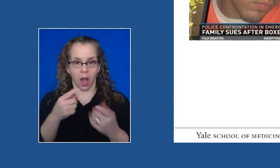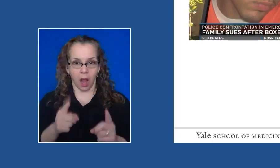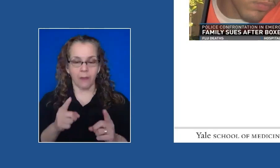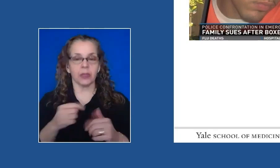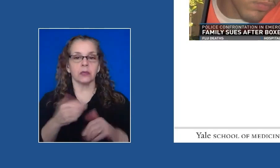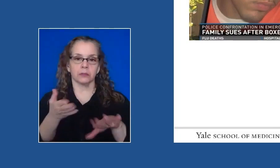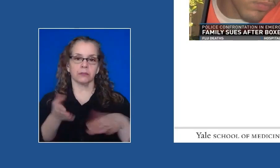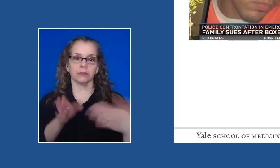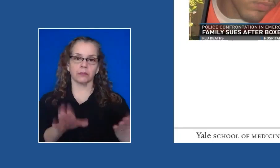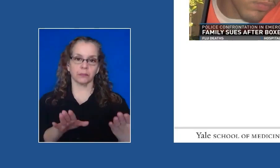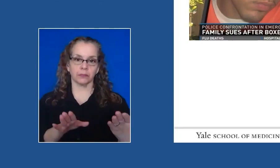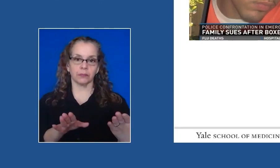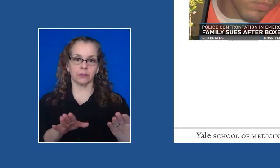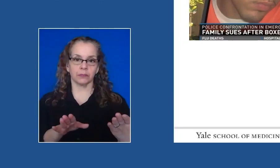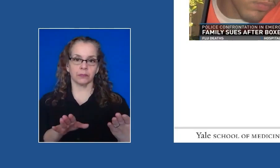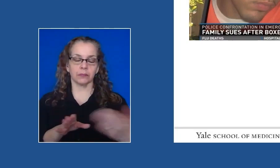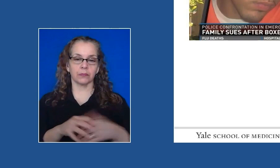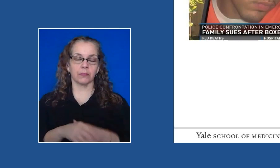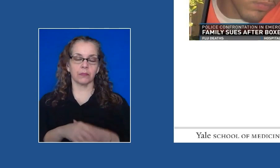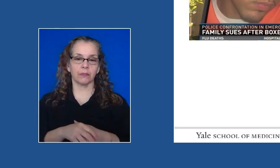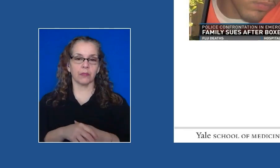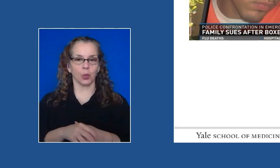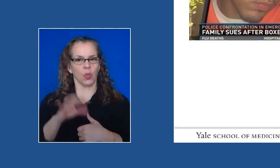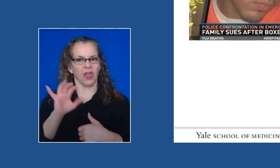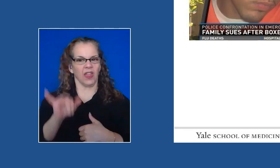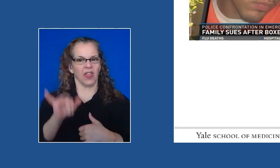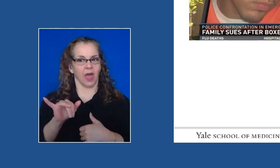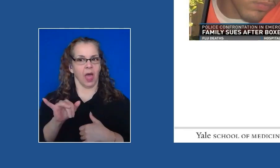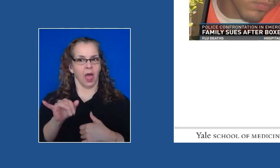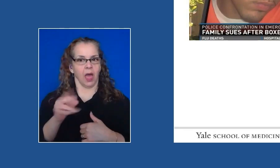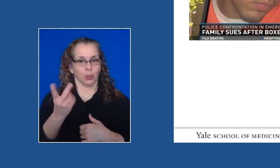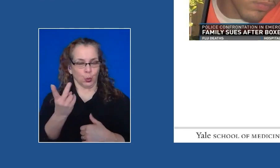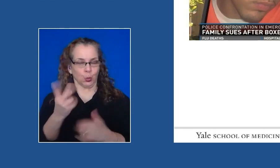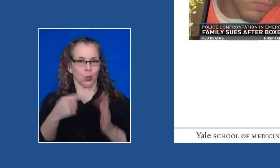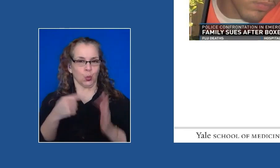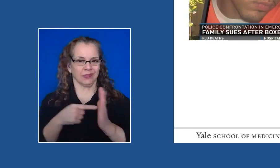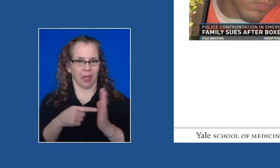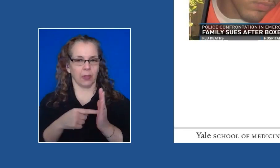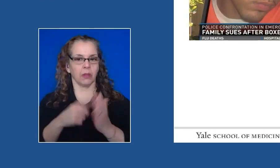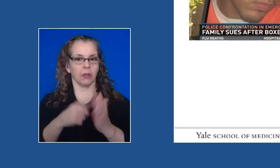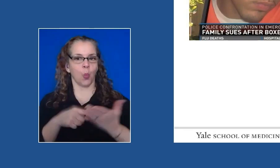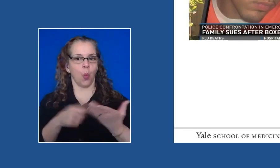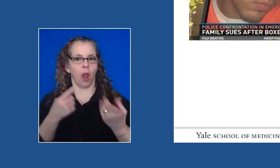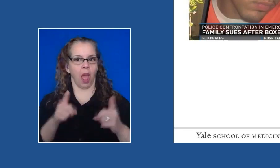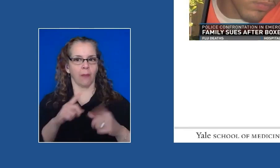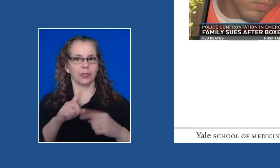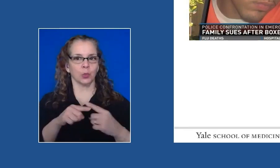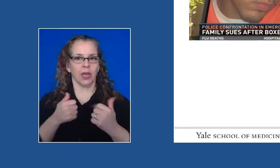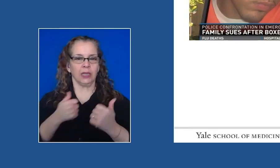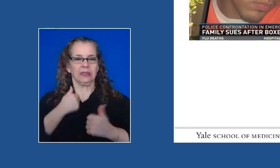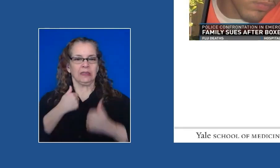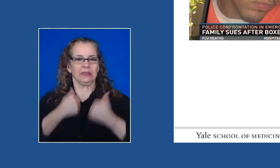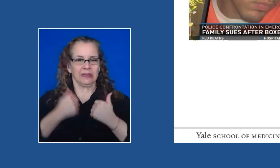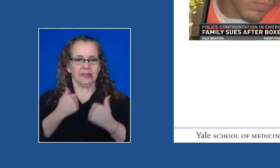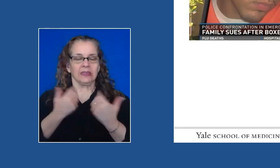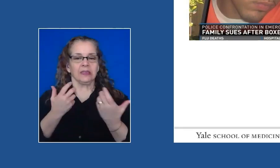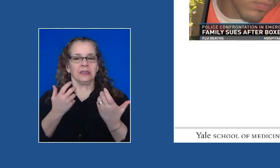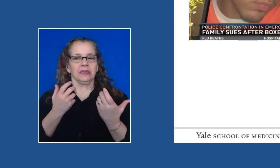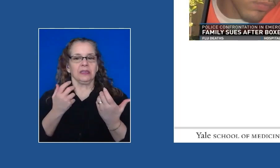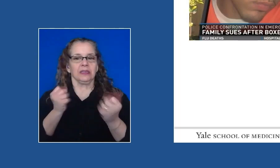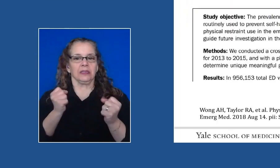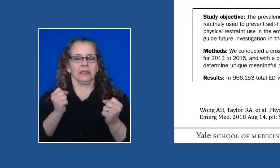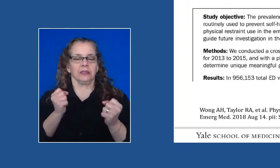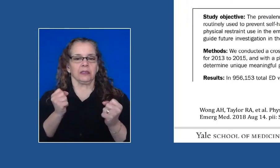extreme examples of when agitation can go wrong and how some of these can have consequences, potentially lethal consequences